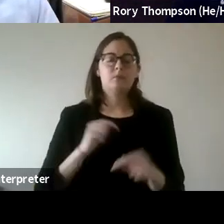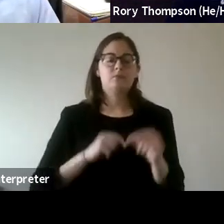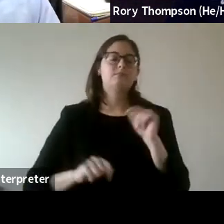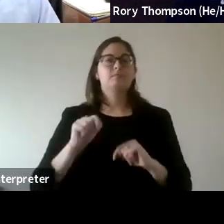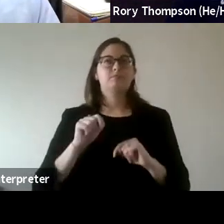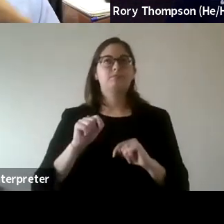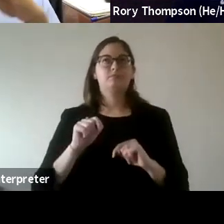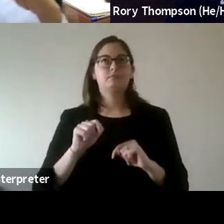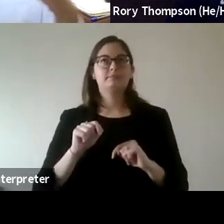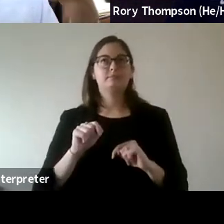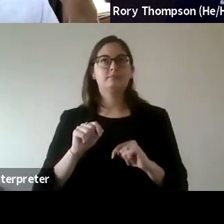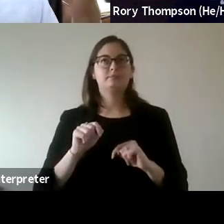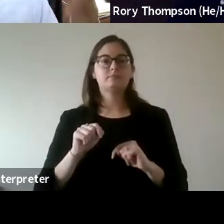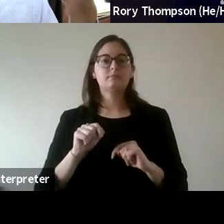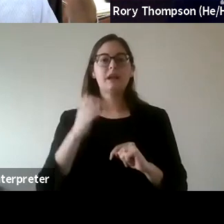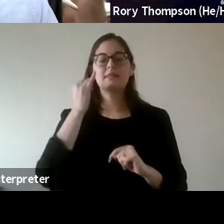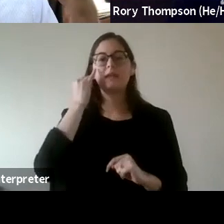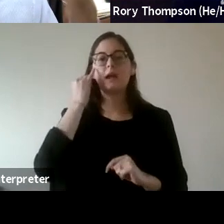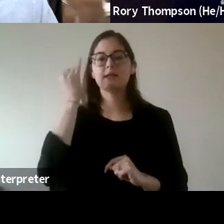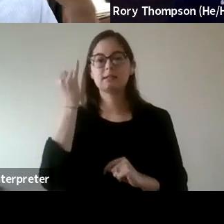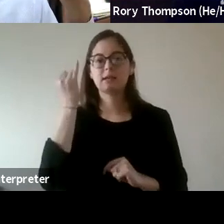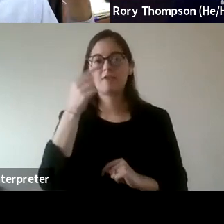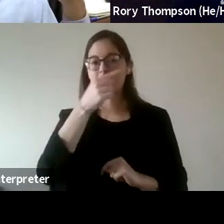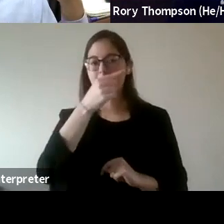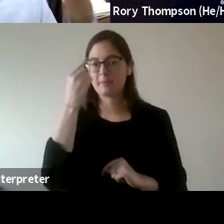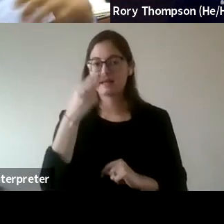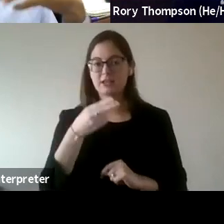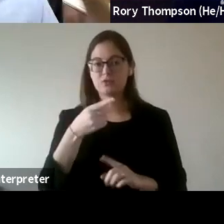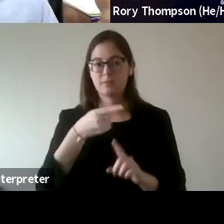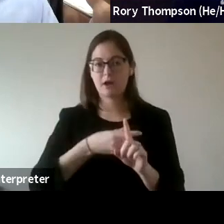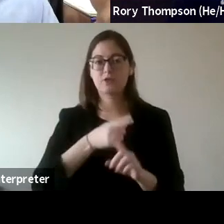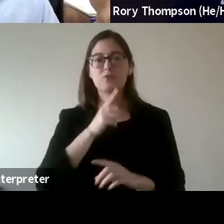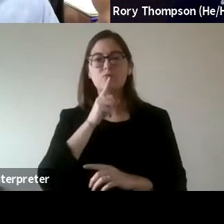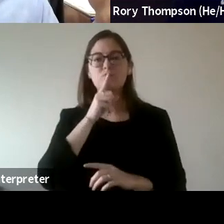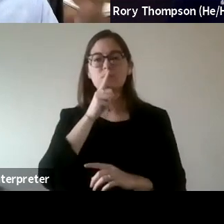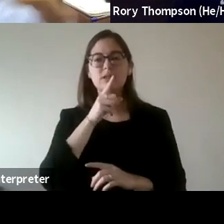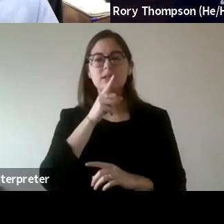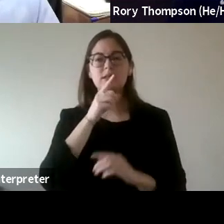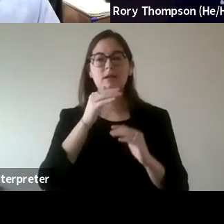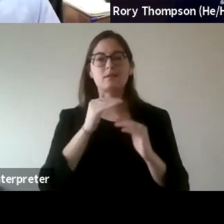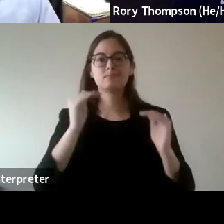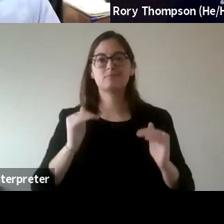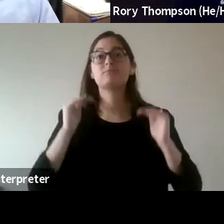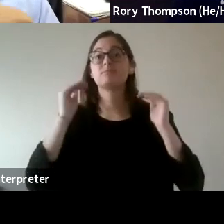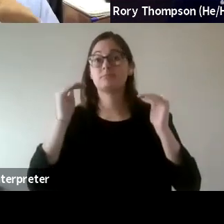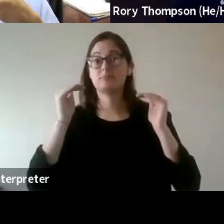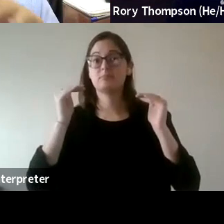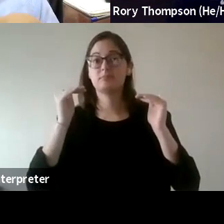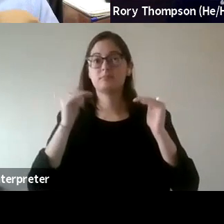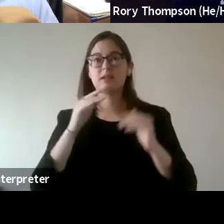bit, the idea of Black History Month really being taken to the next level. In